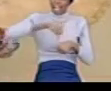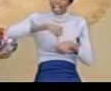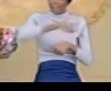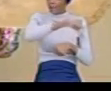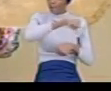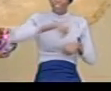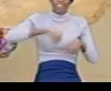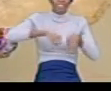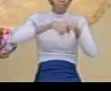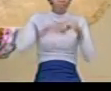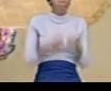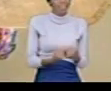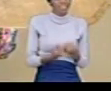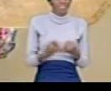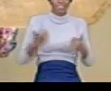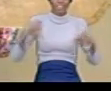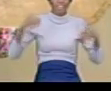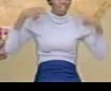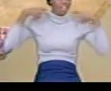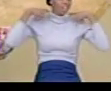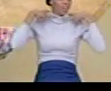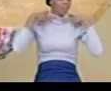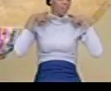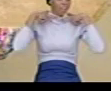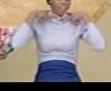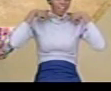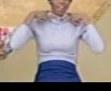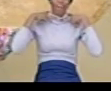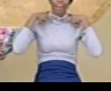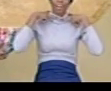yoke. Anointing breaks the